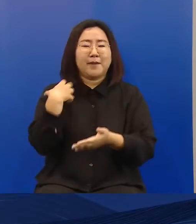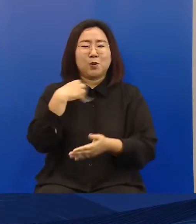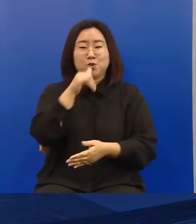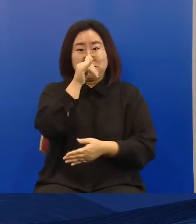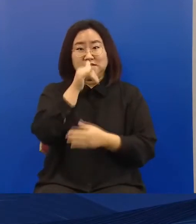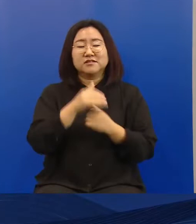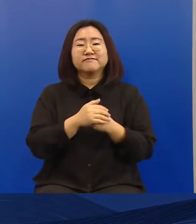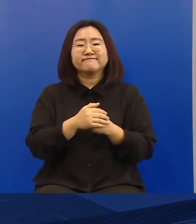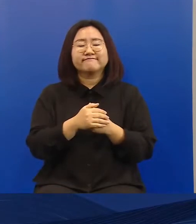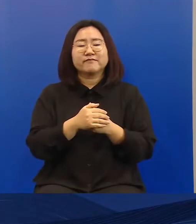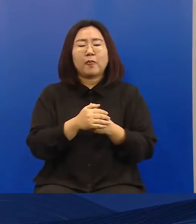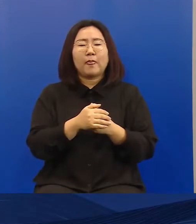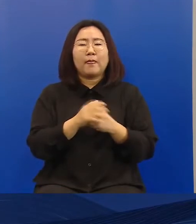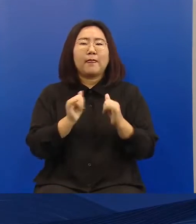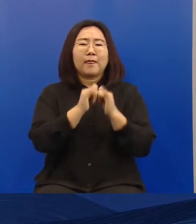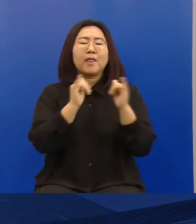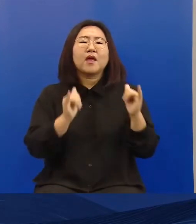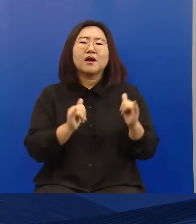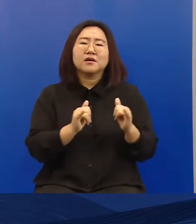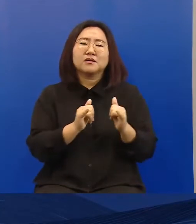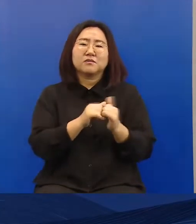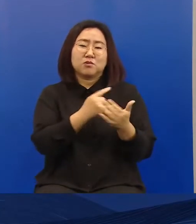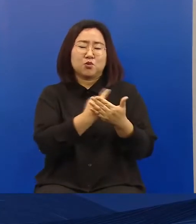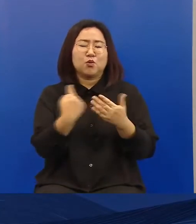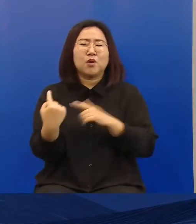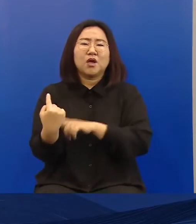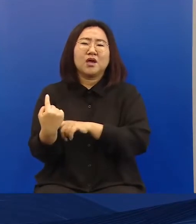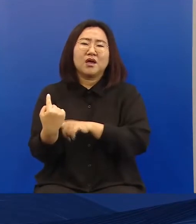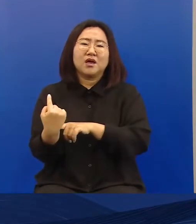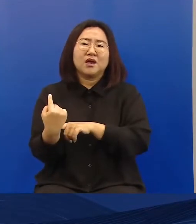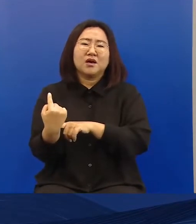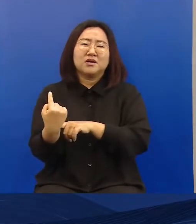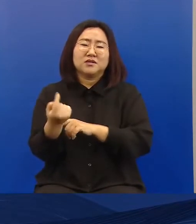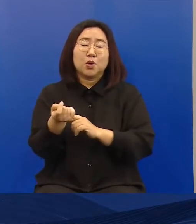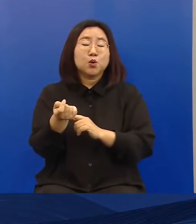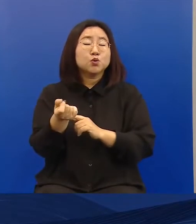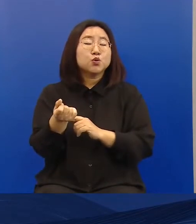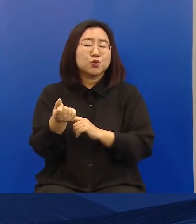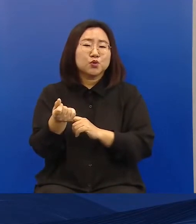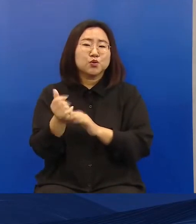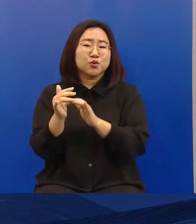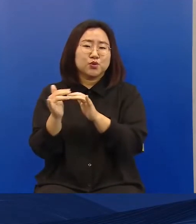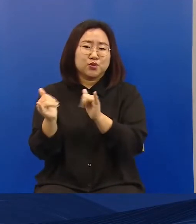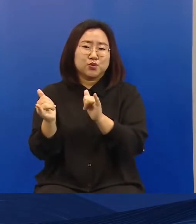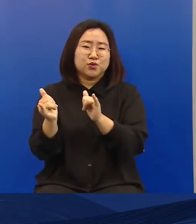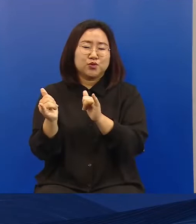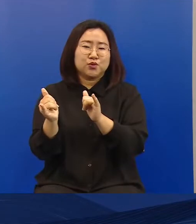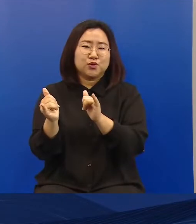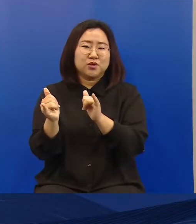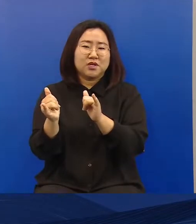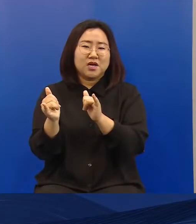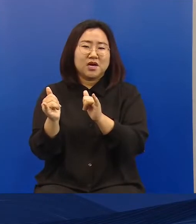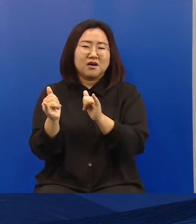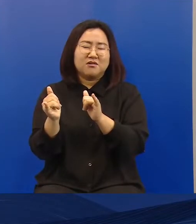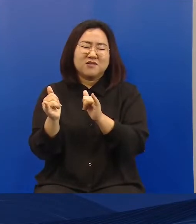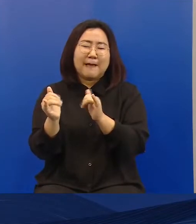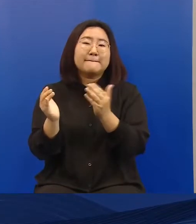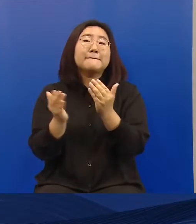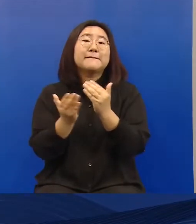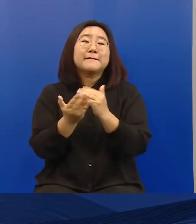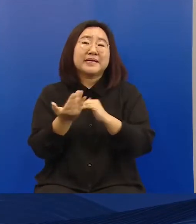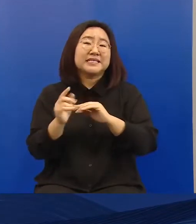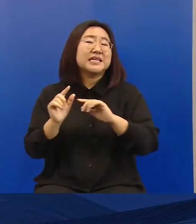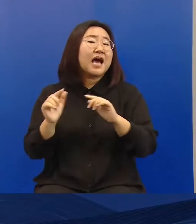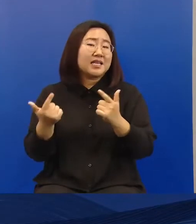Ansan also has a lot of migrant workers from overseas. So